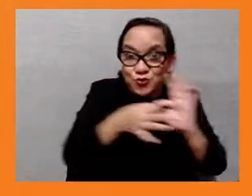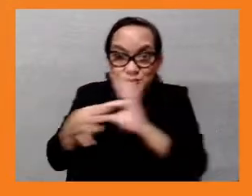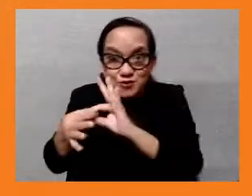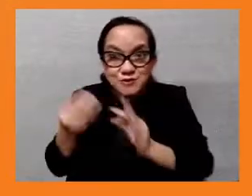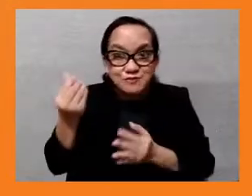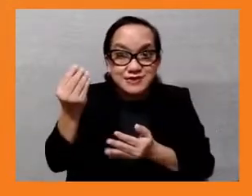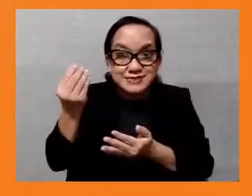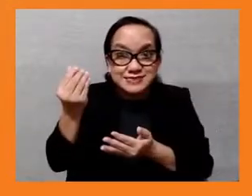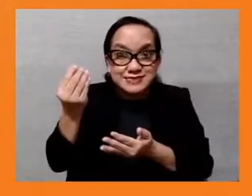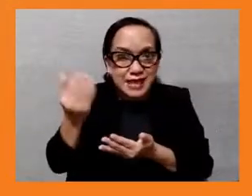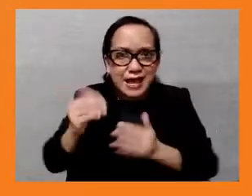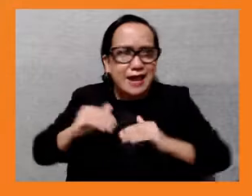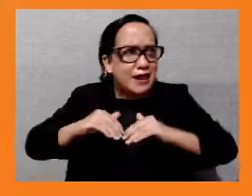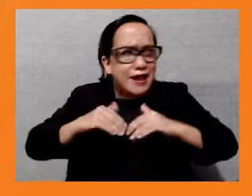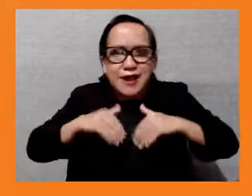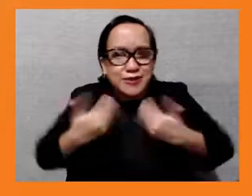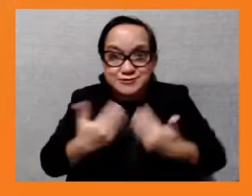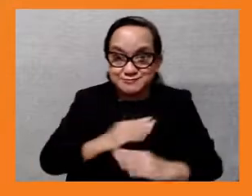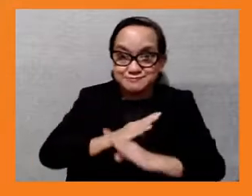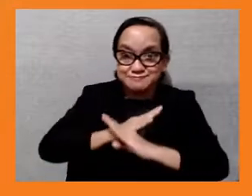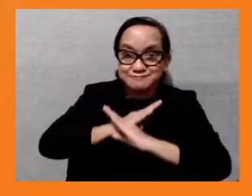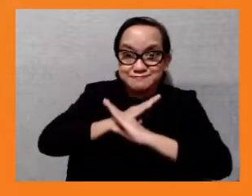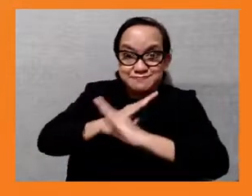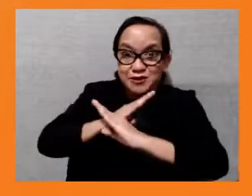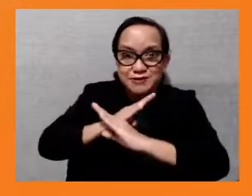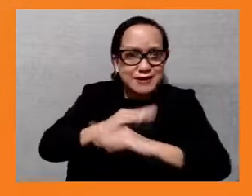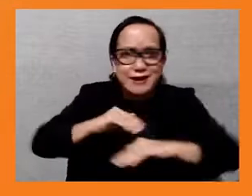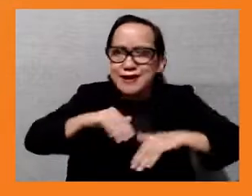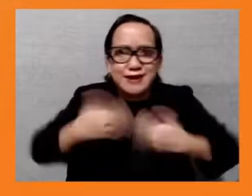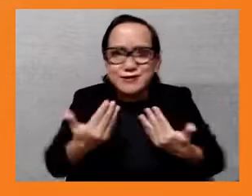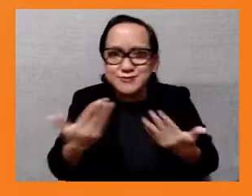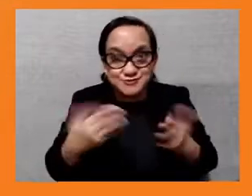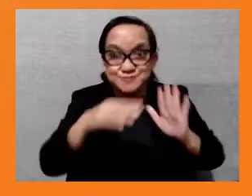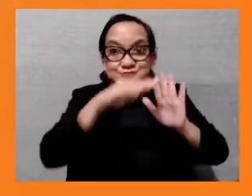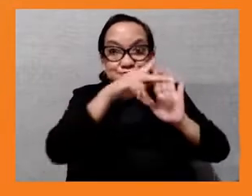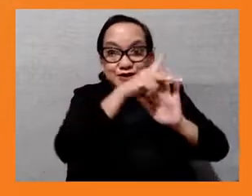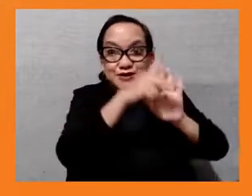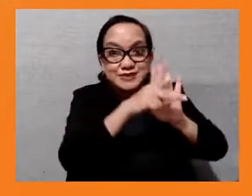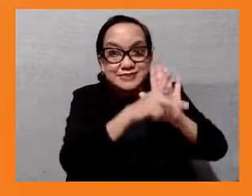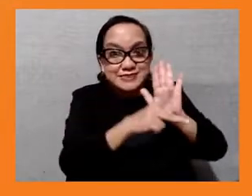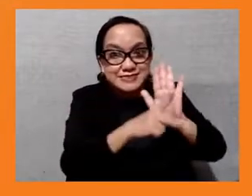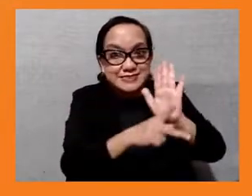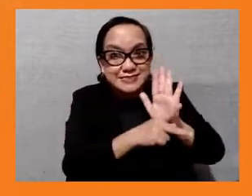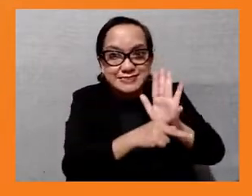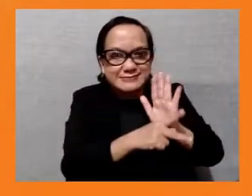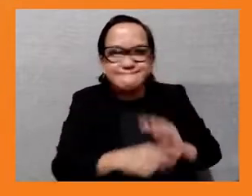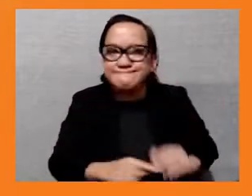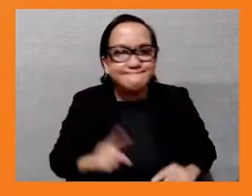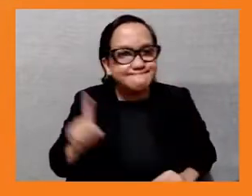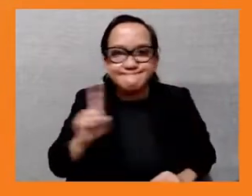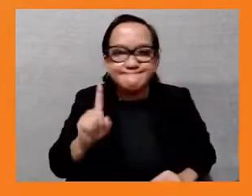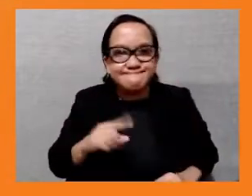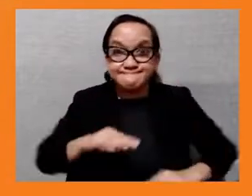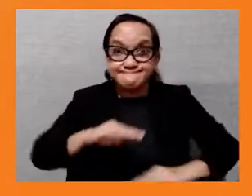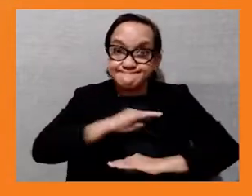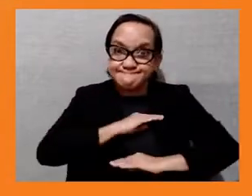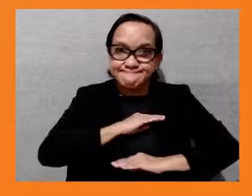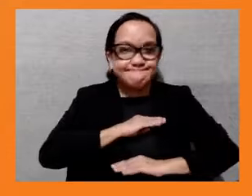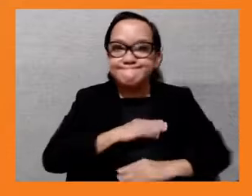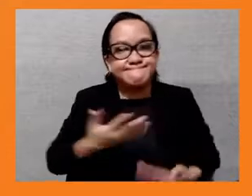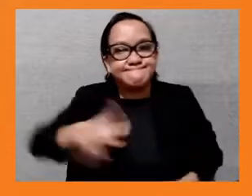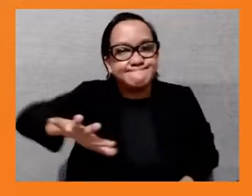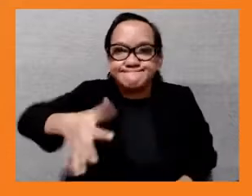know, obviously understand the risks, but also allocate more resources to the types of projects that need them. Plus, we're